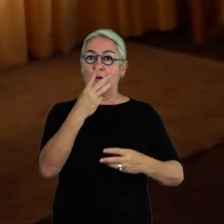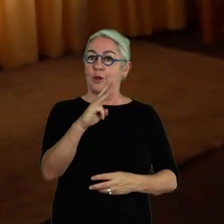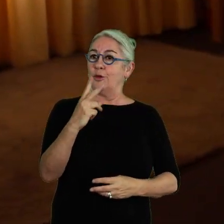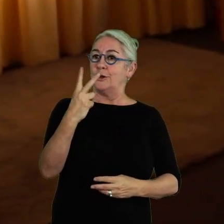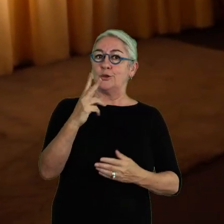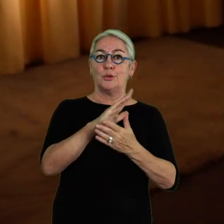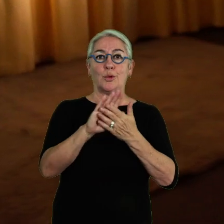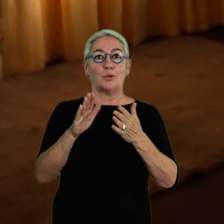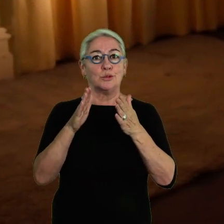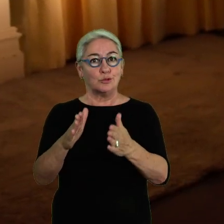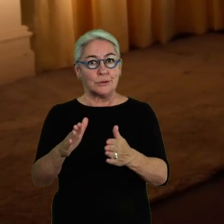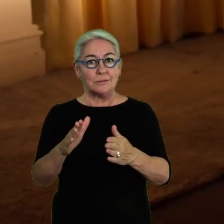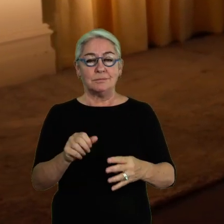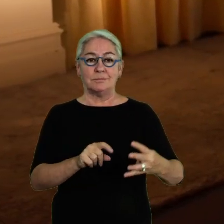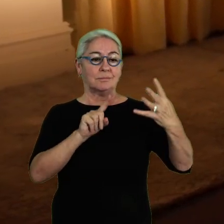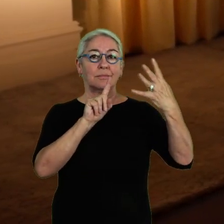32 Holden Street,